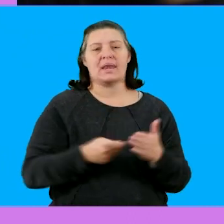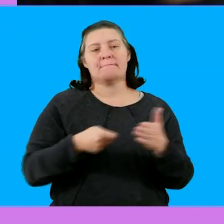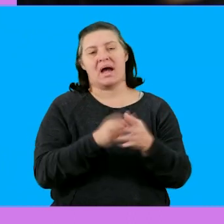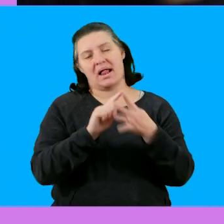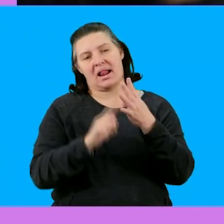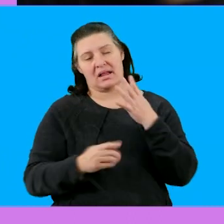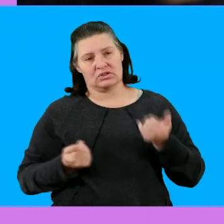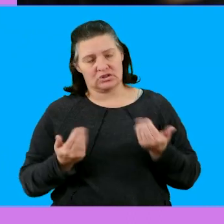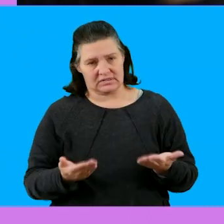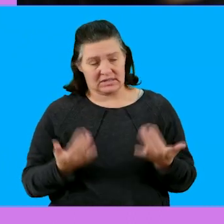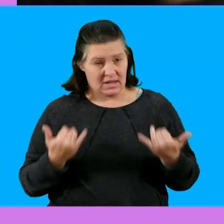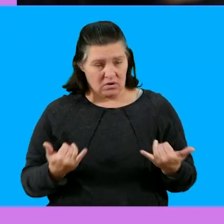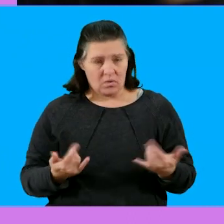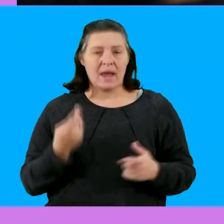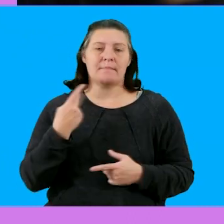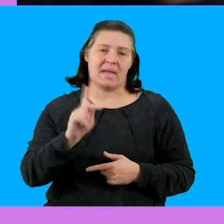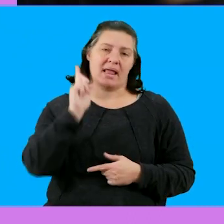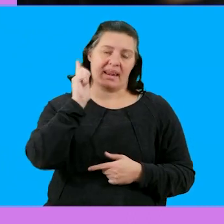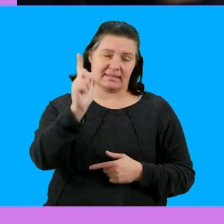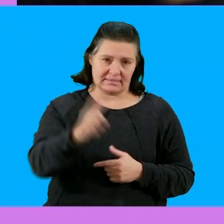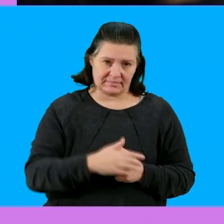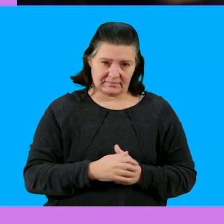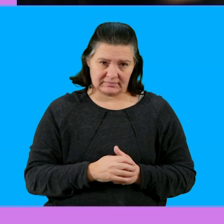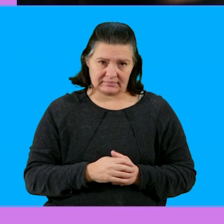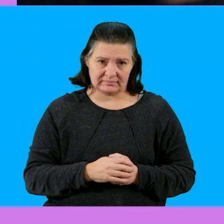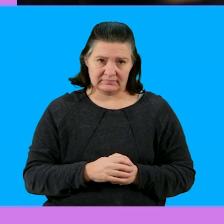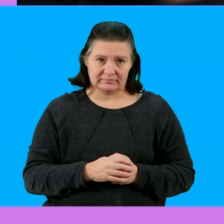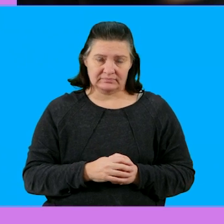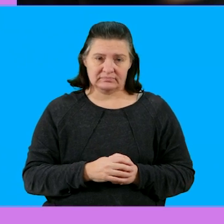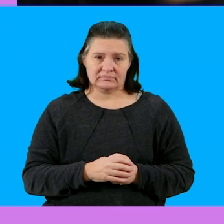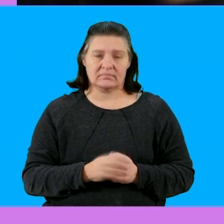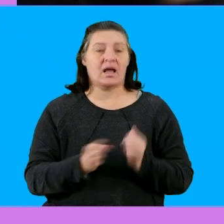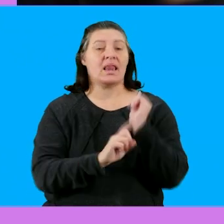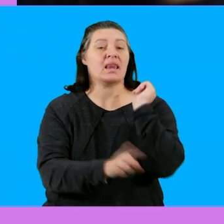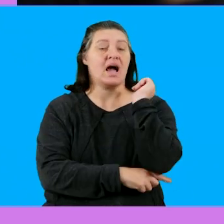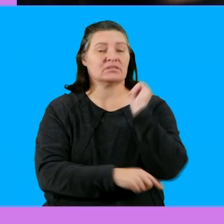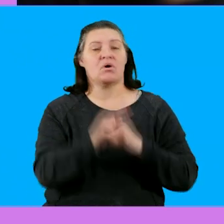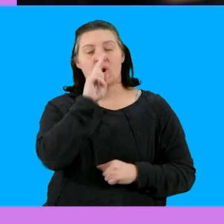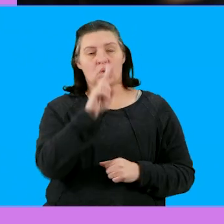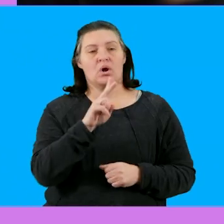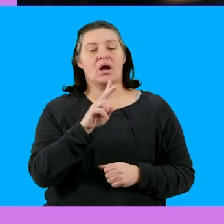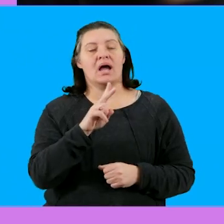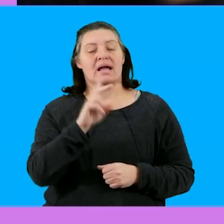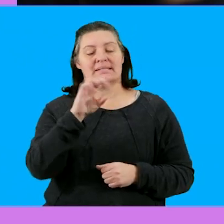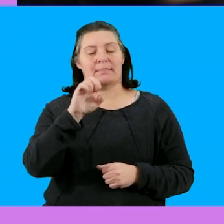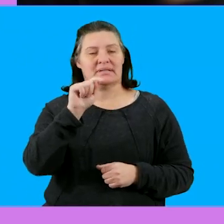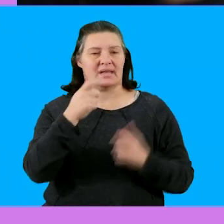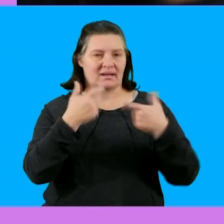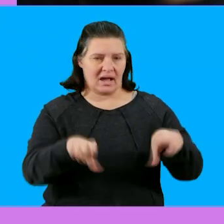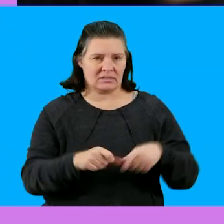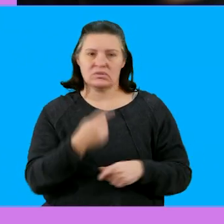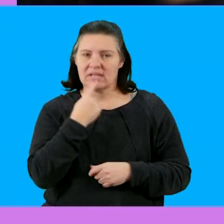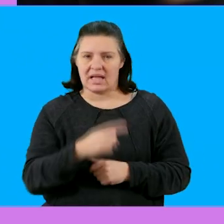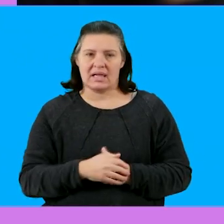buy goods and services now and pay for them later. All right. And then lastly, we've looked at the debit card where we